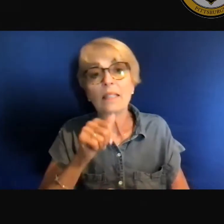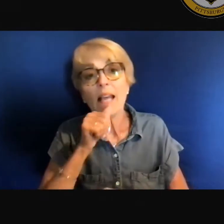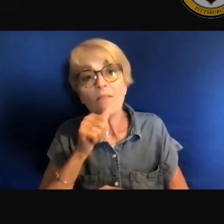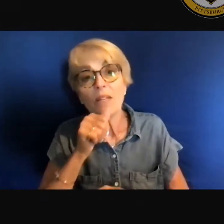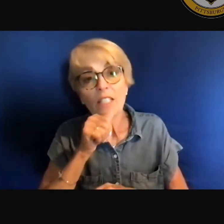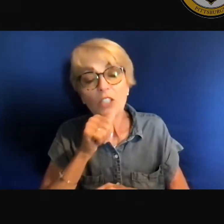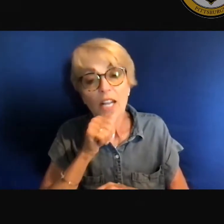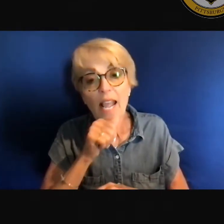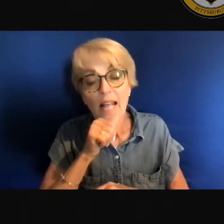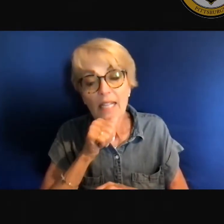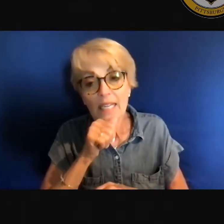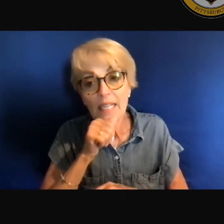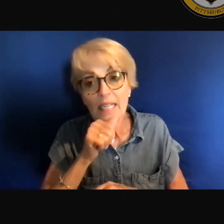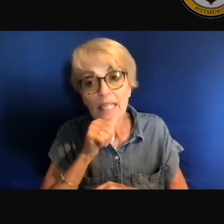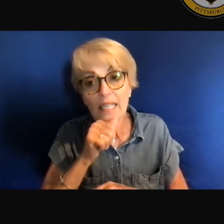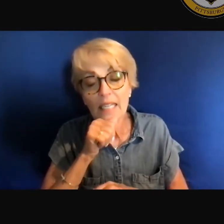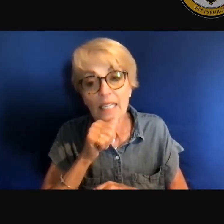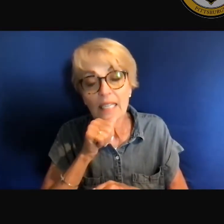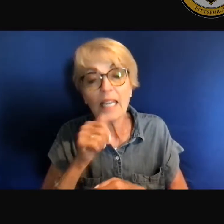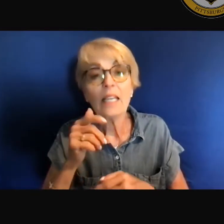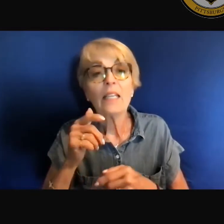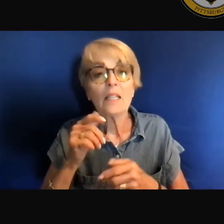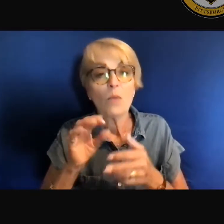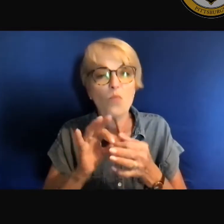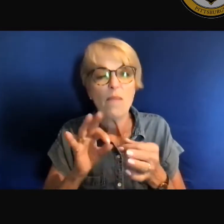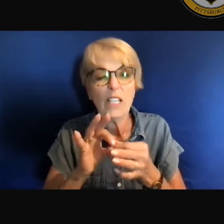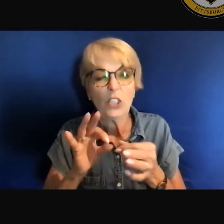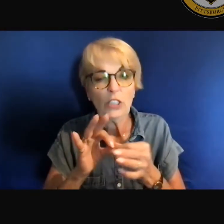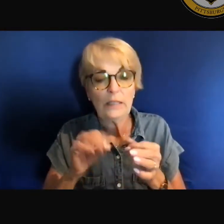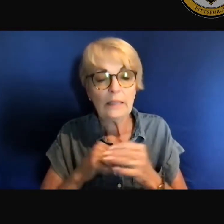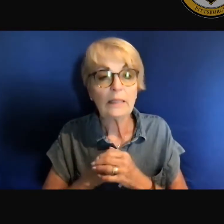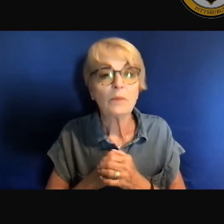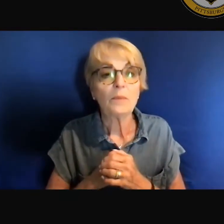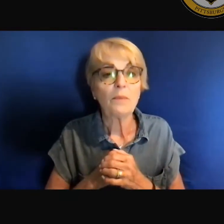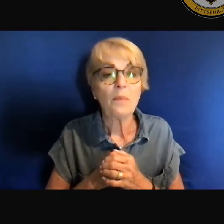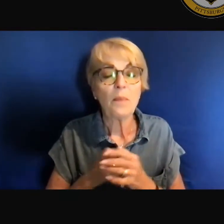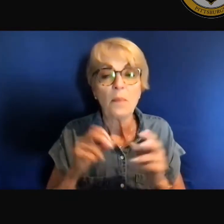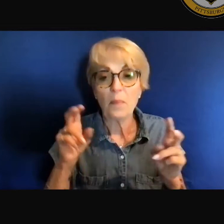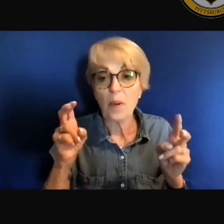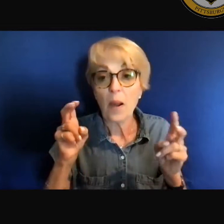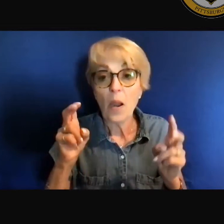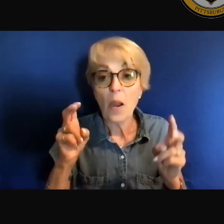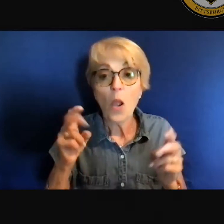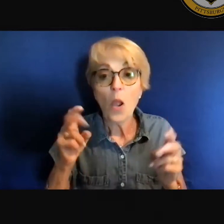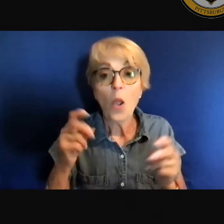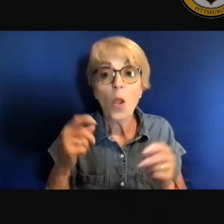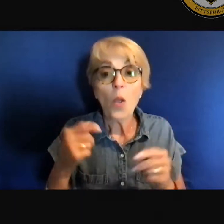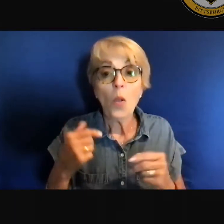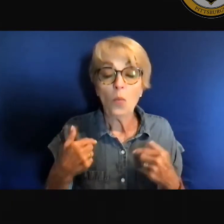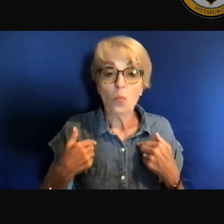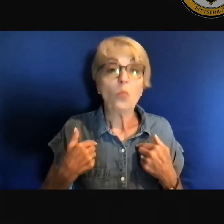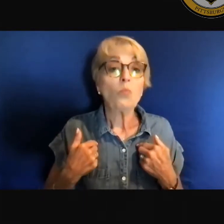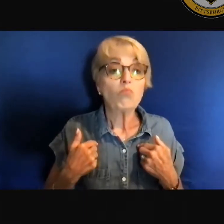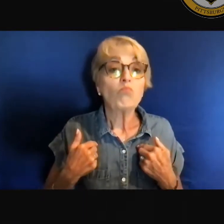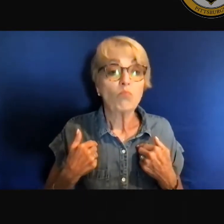be clarified. We don't disagree with the need